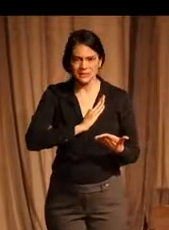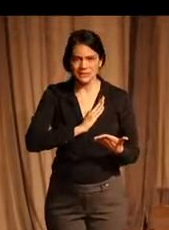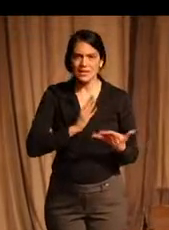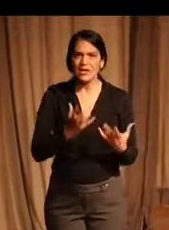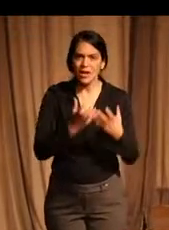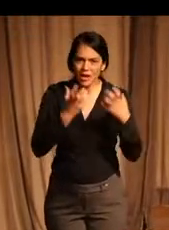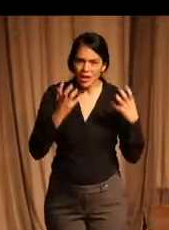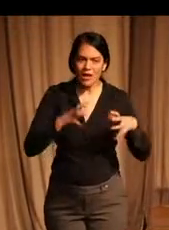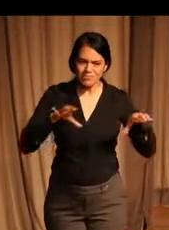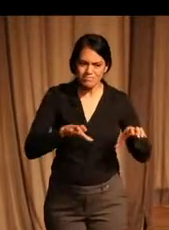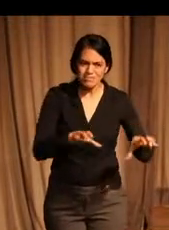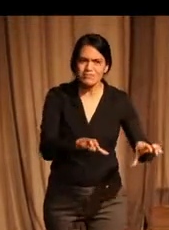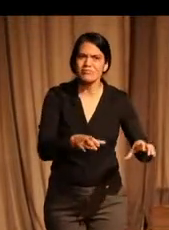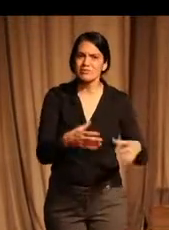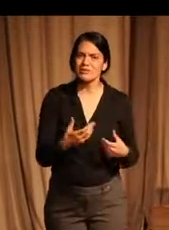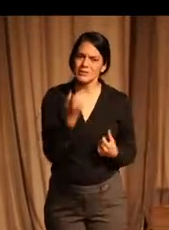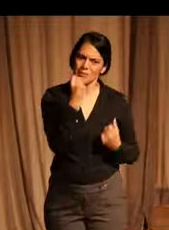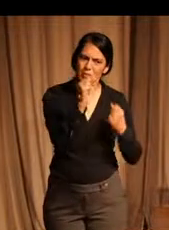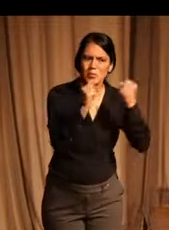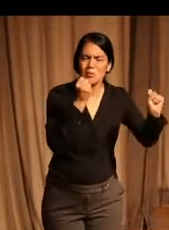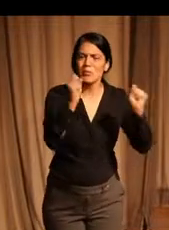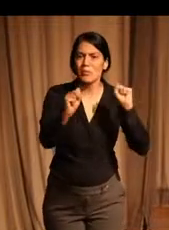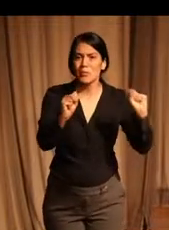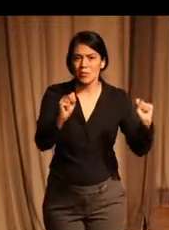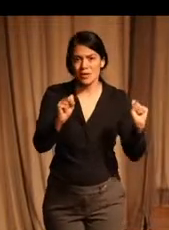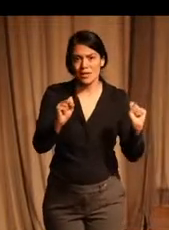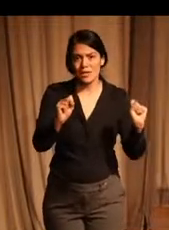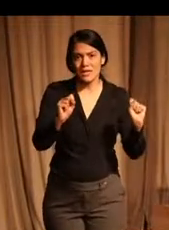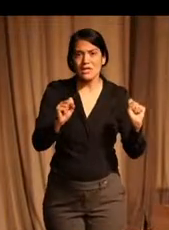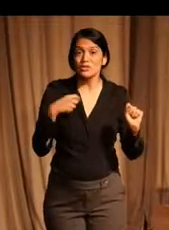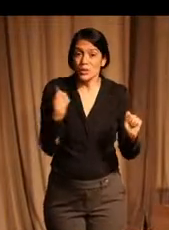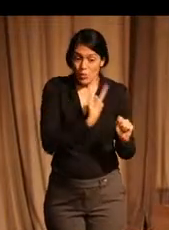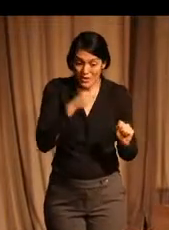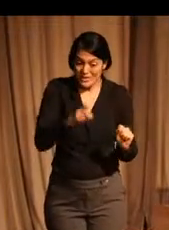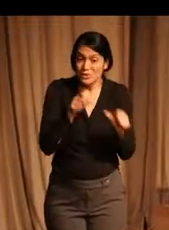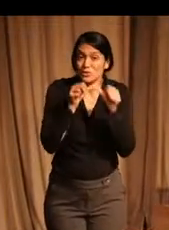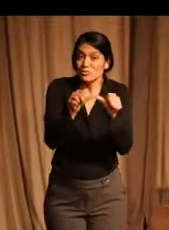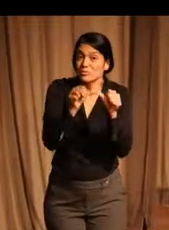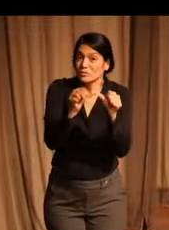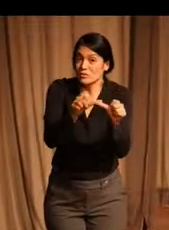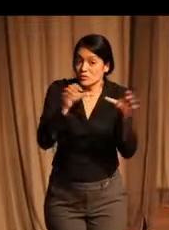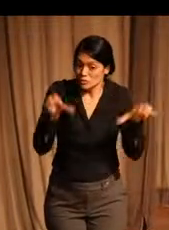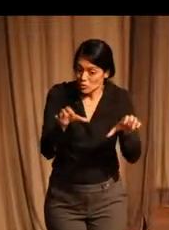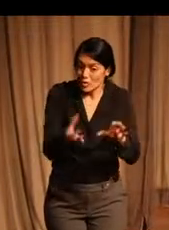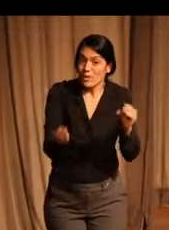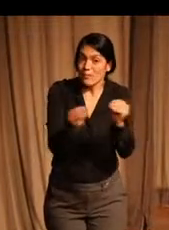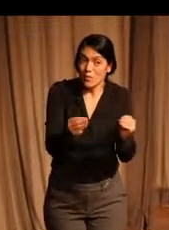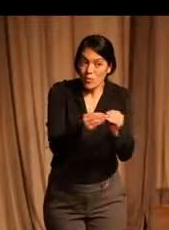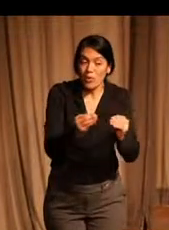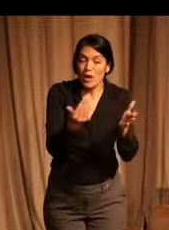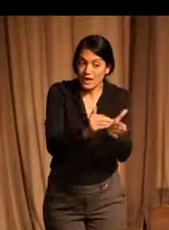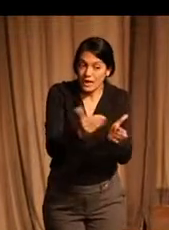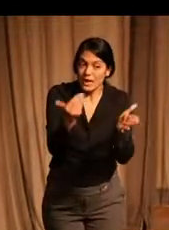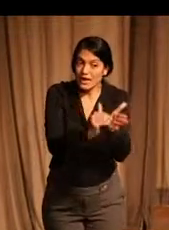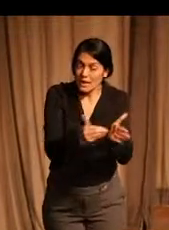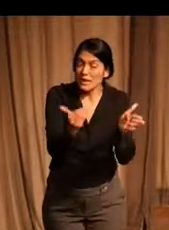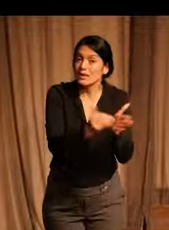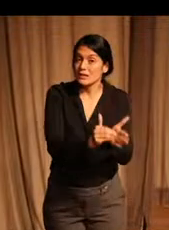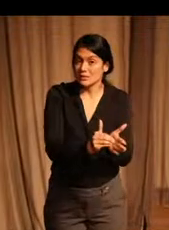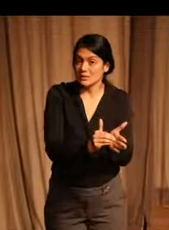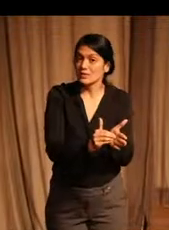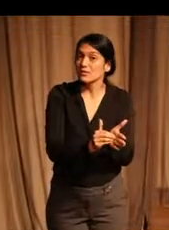But now, we have to do it again, and I hope through different ways it will